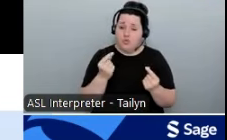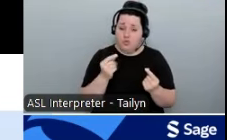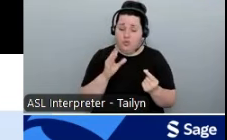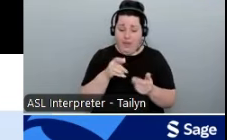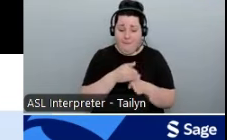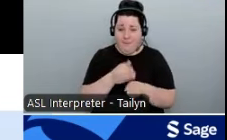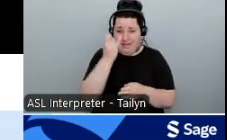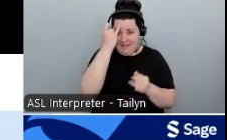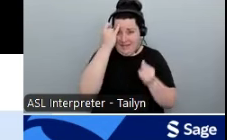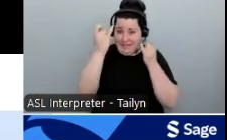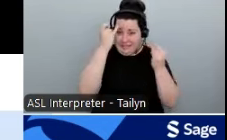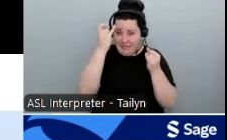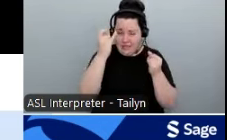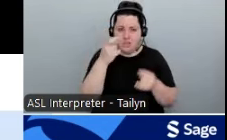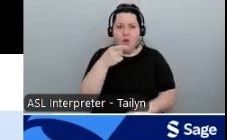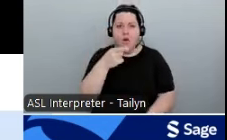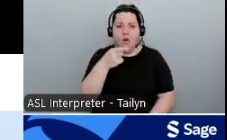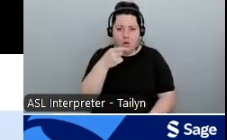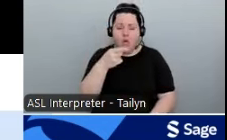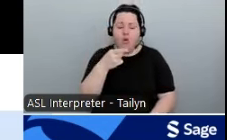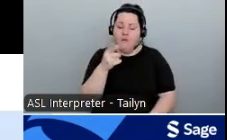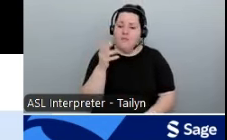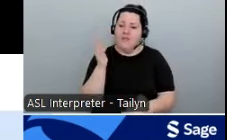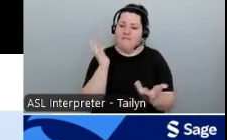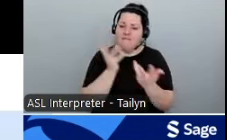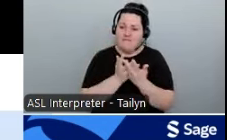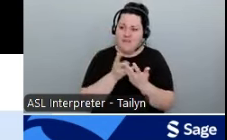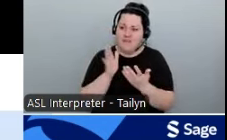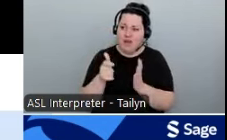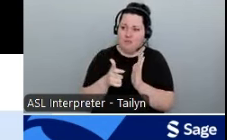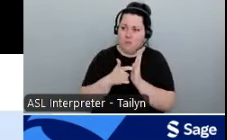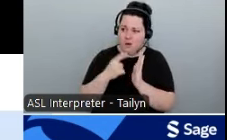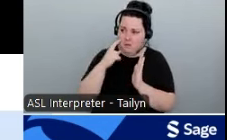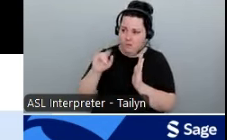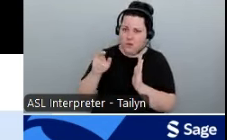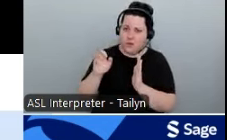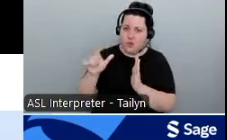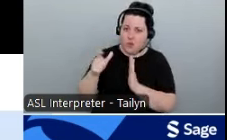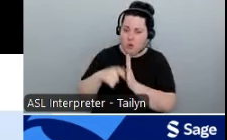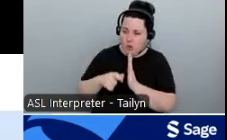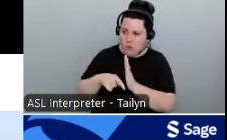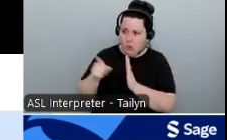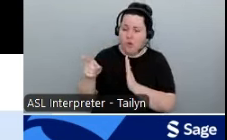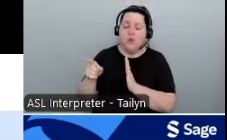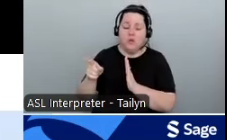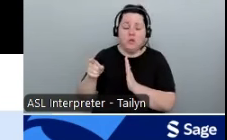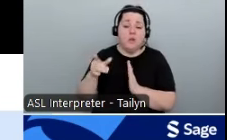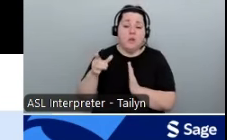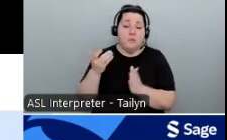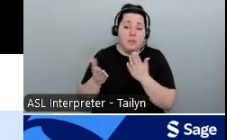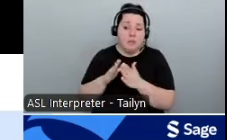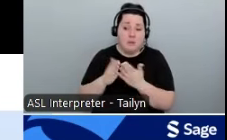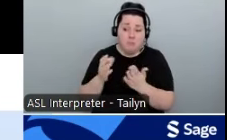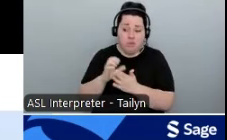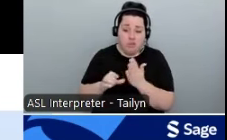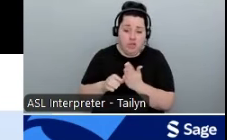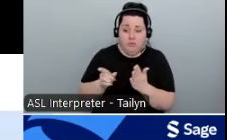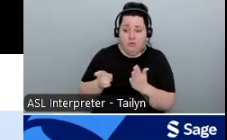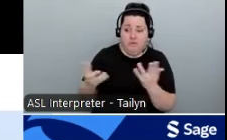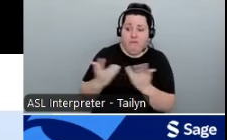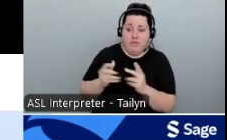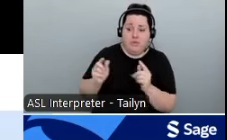ideas that are going to fit the particular requirements of a journal article or a book chapter that you want to